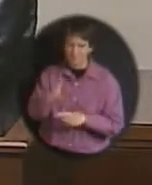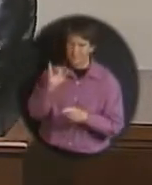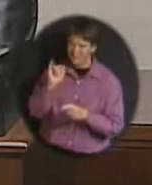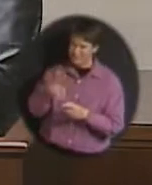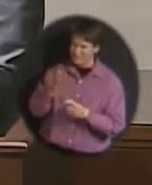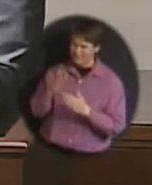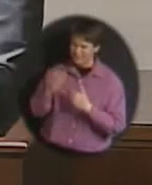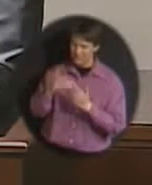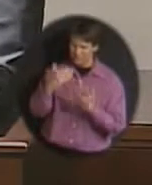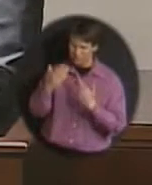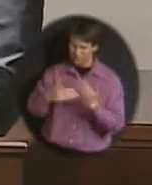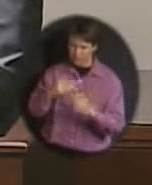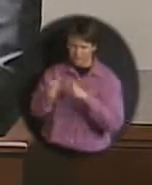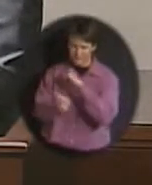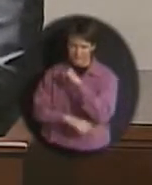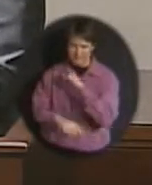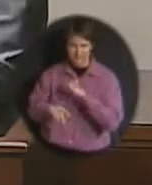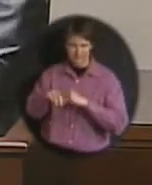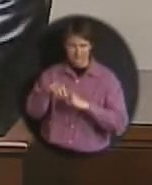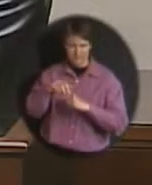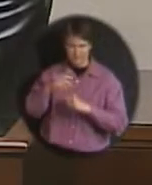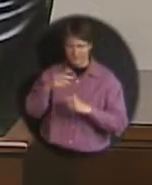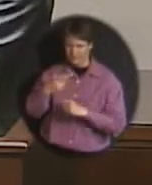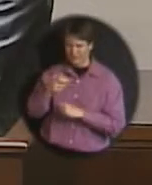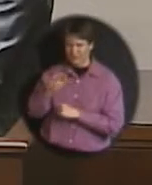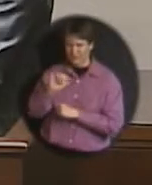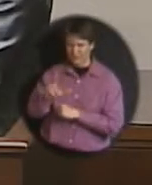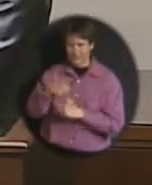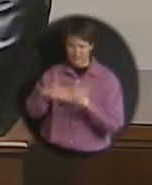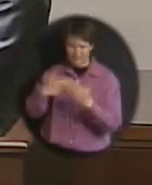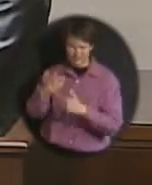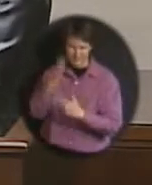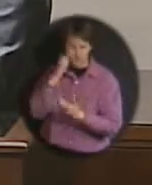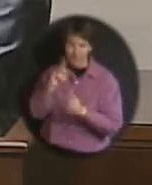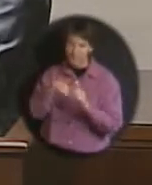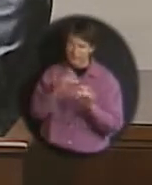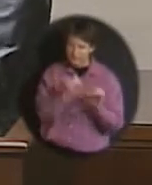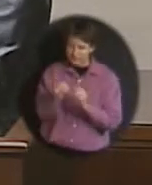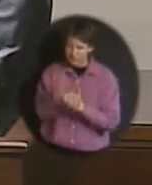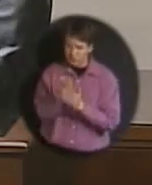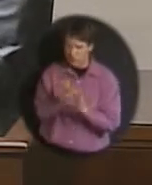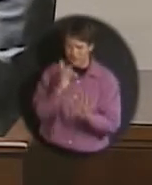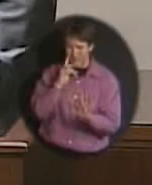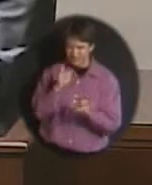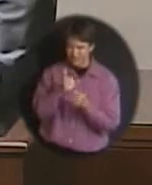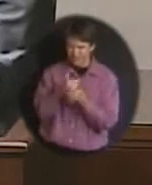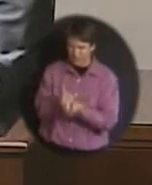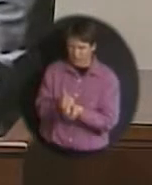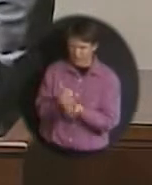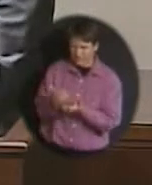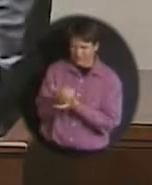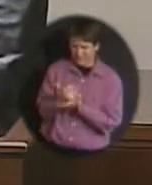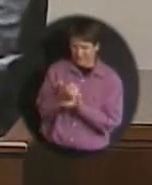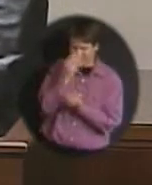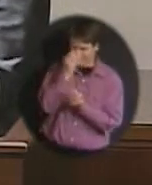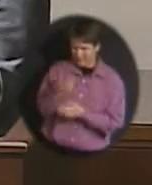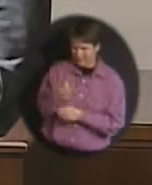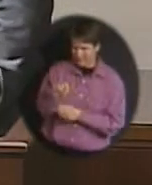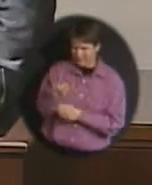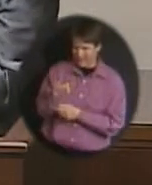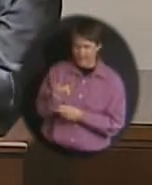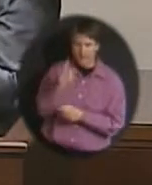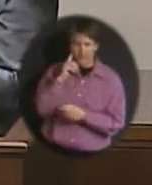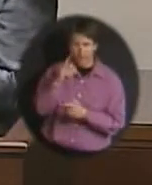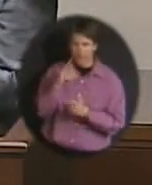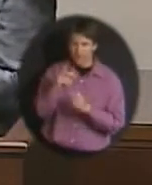hearing process. But the individual pieces don't, but certainly, the data tracking system in terms of discipline